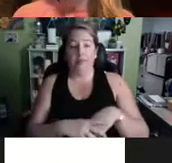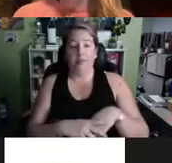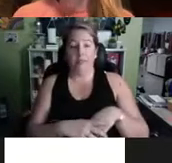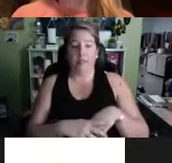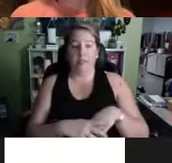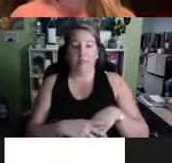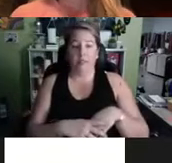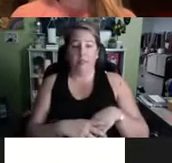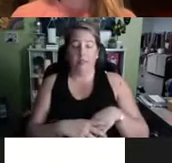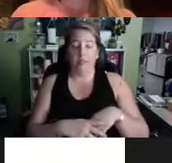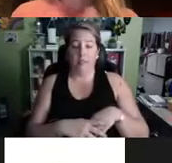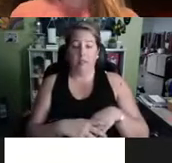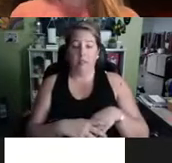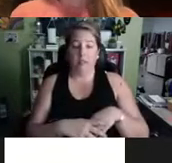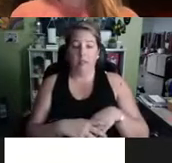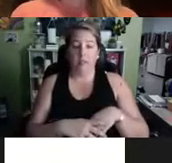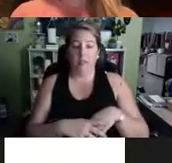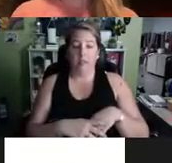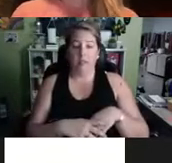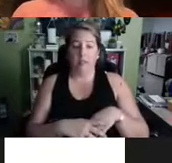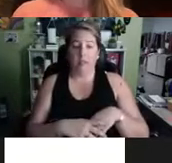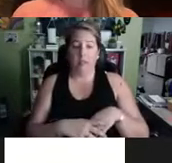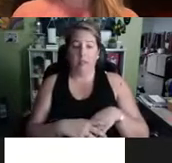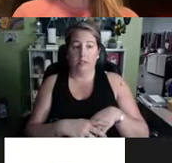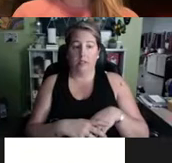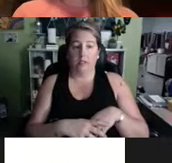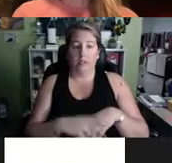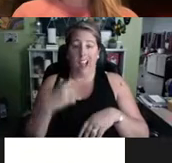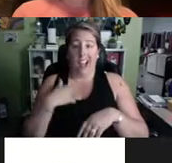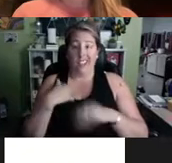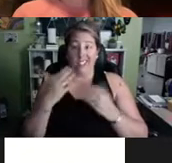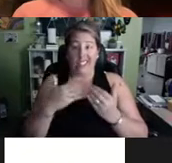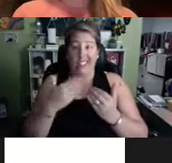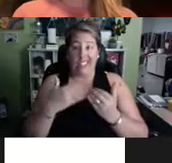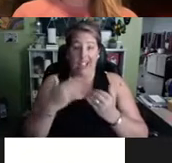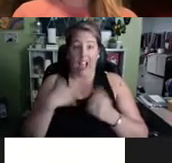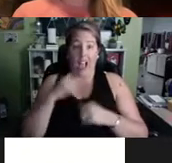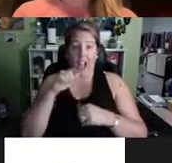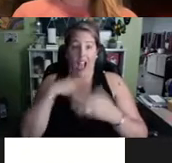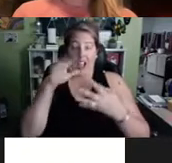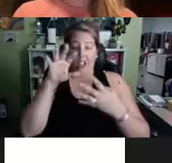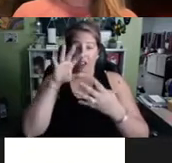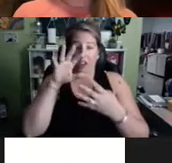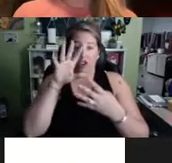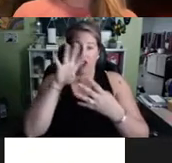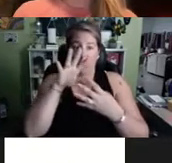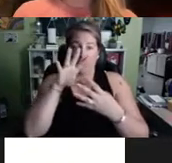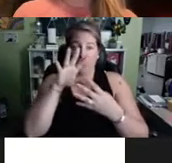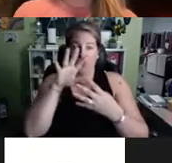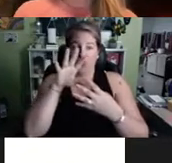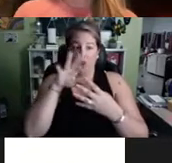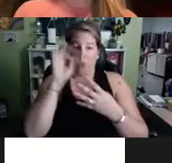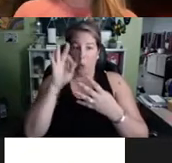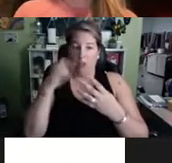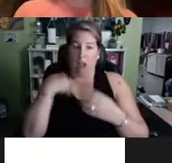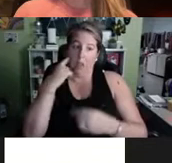customizable. It's super whatever. I went the easy way and I just picked one that I thought